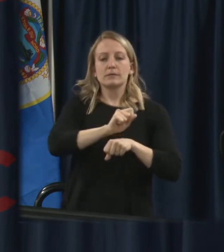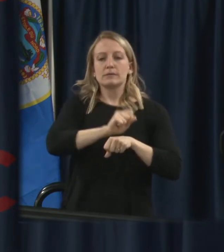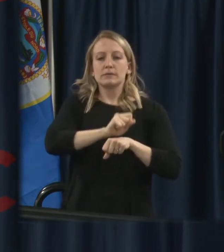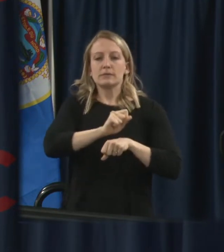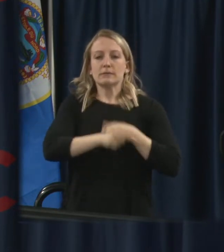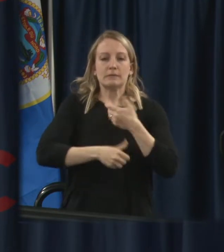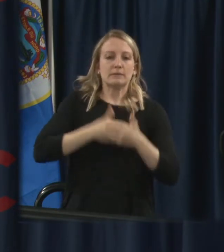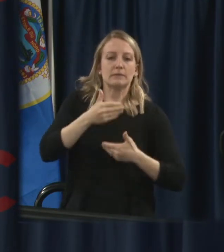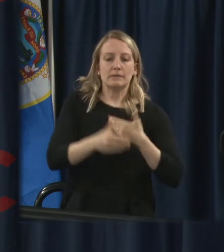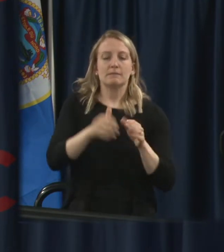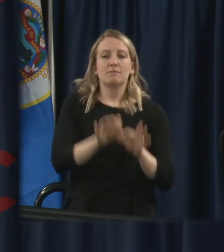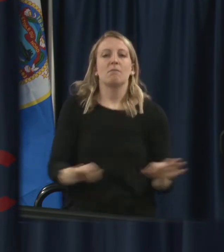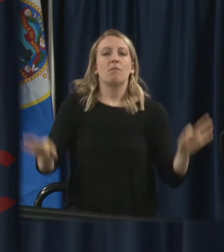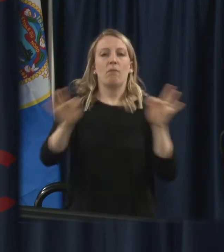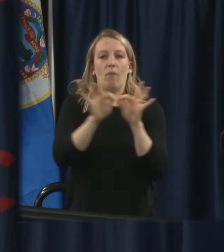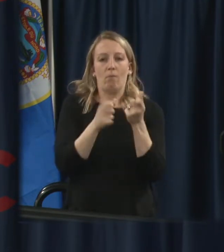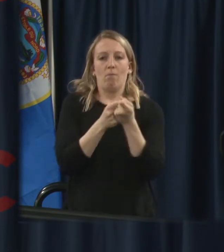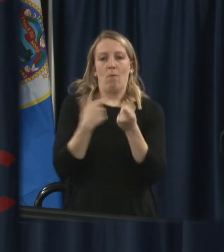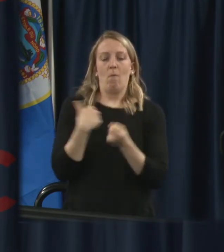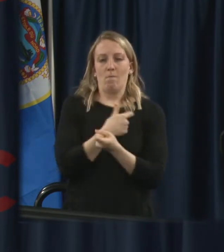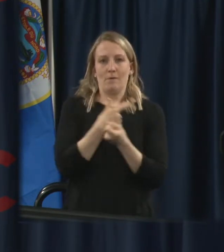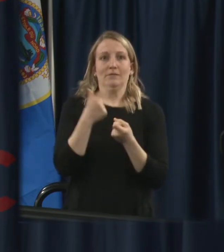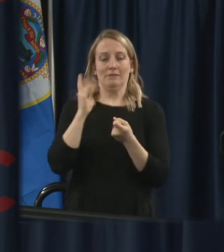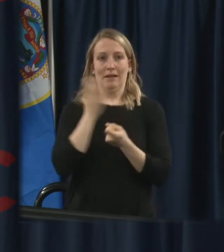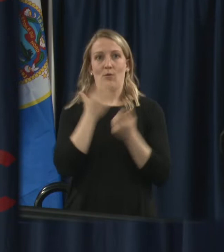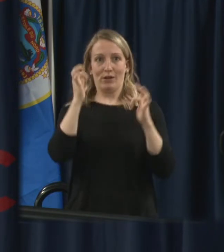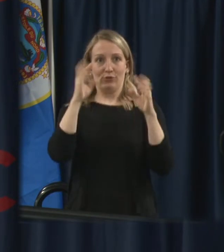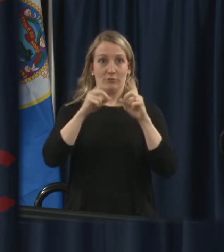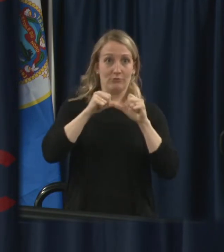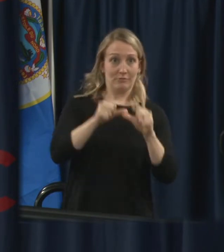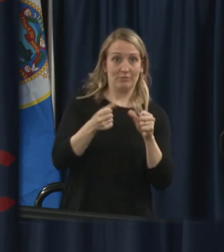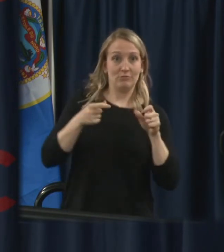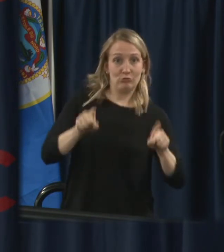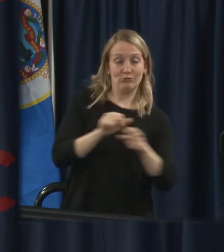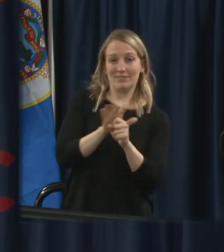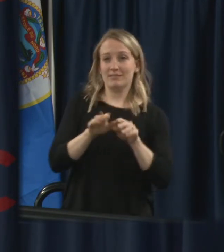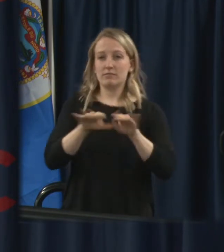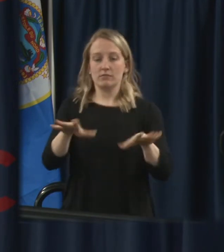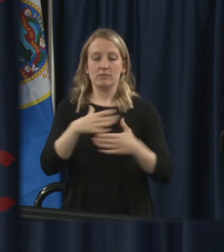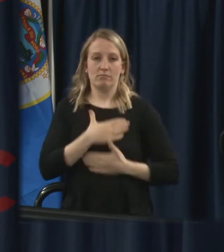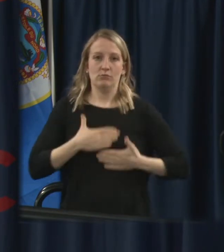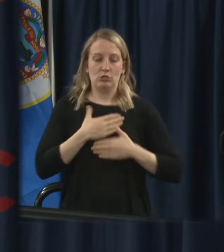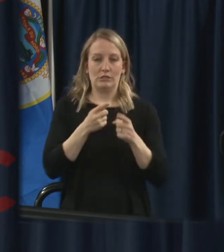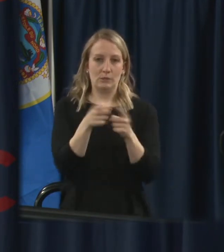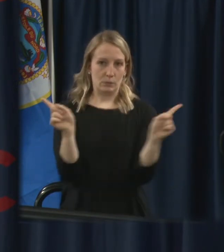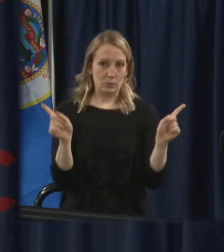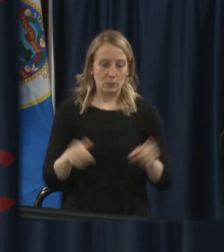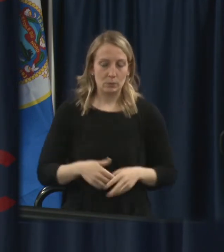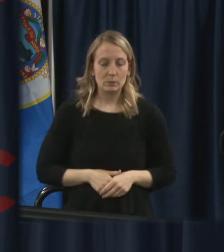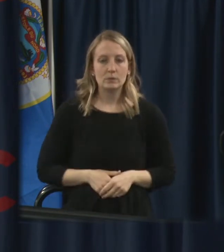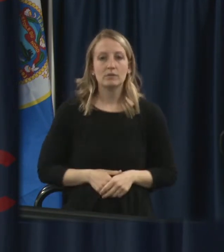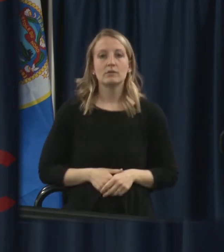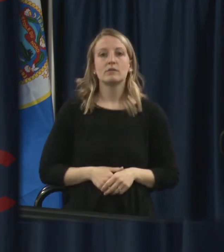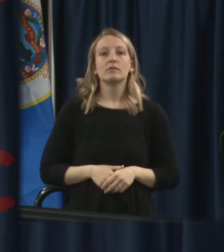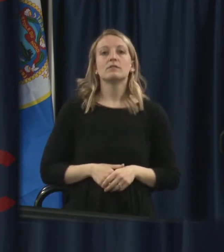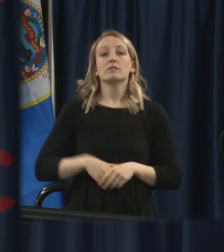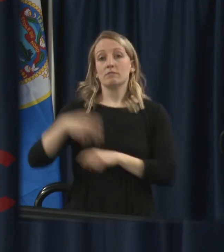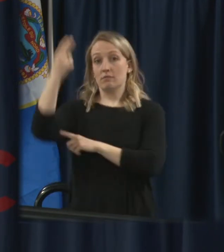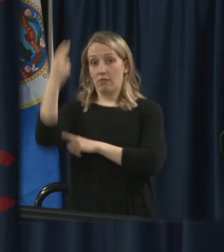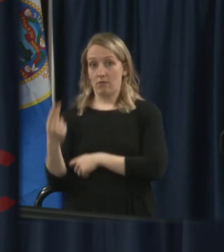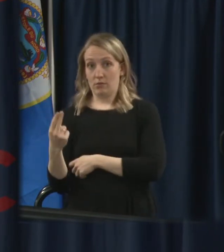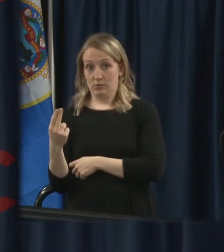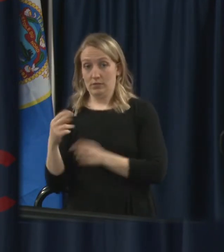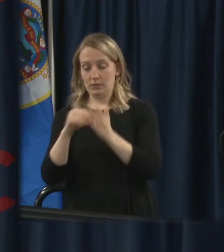make sure our education continued during this pandemic, we greatly appreciate you. Every Thursday, Student Senate